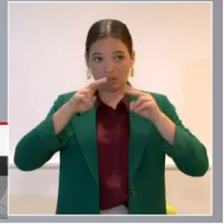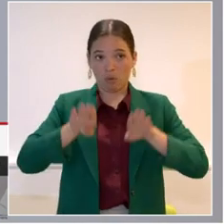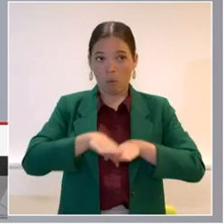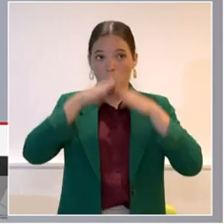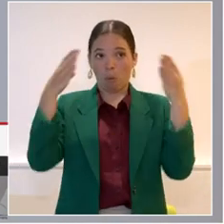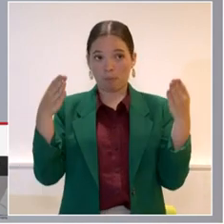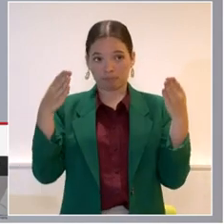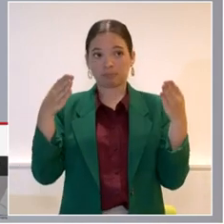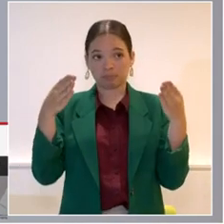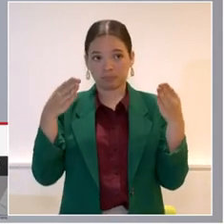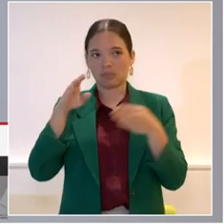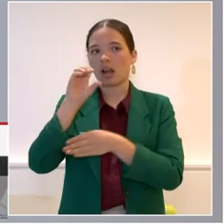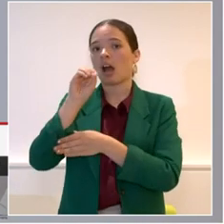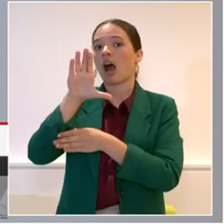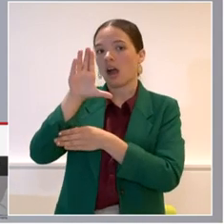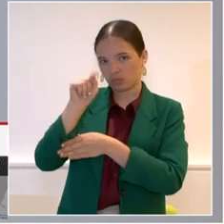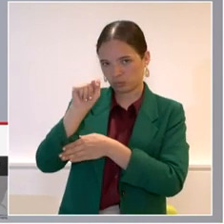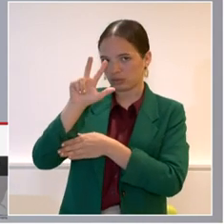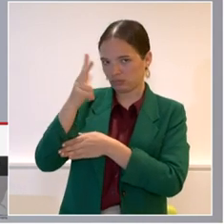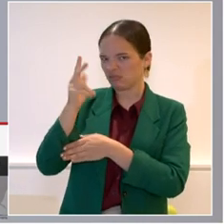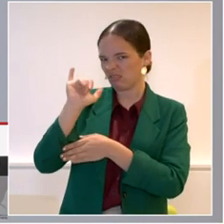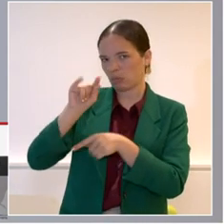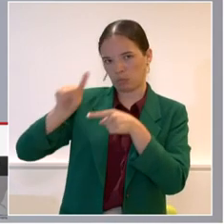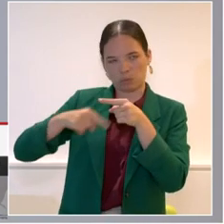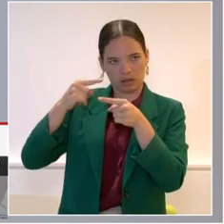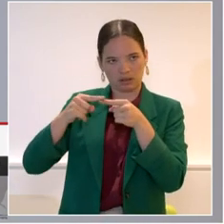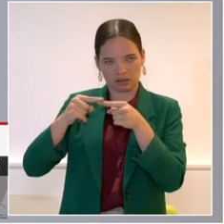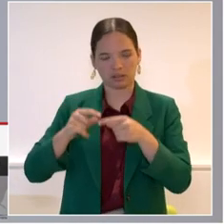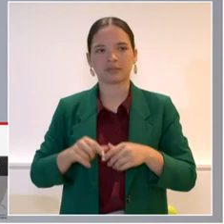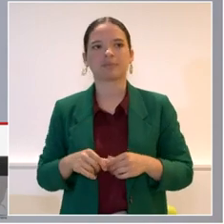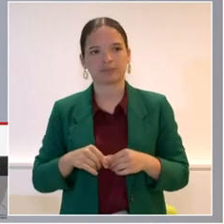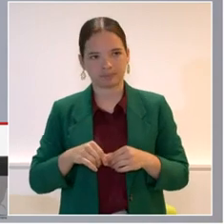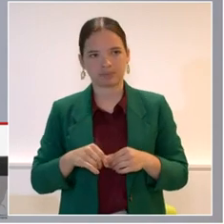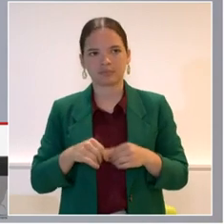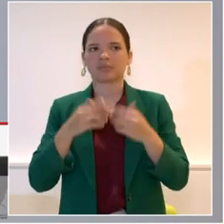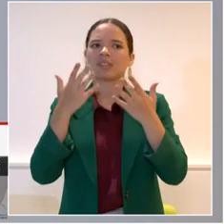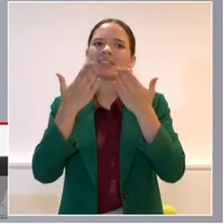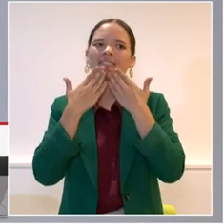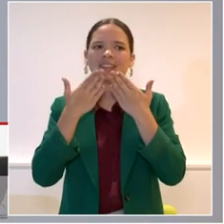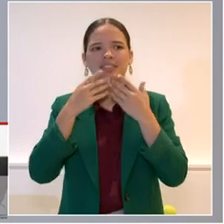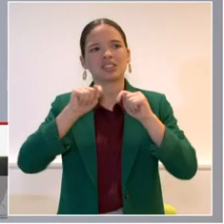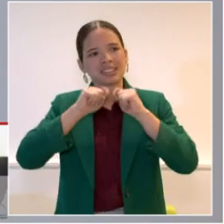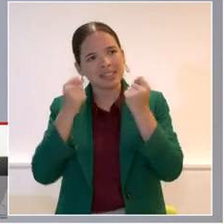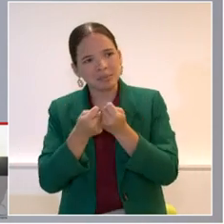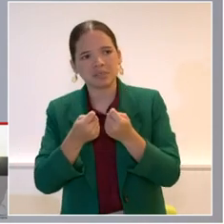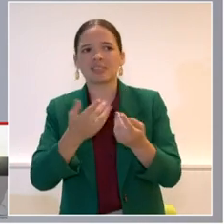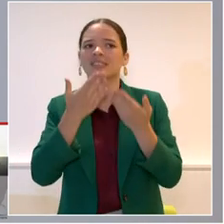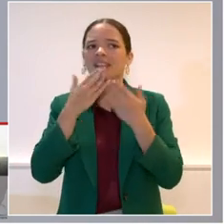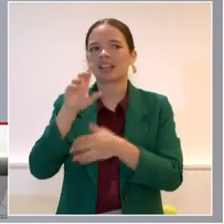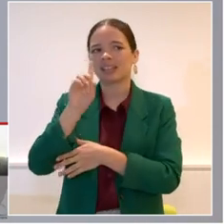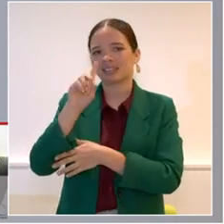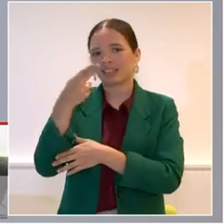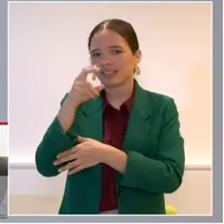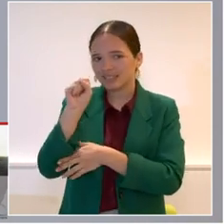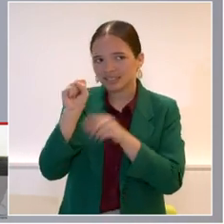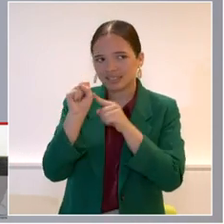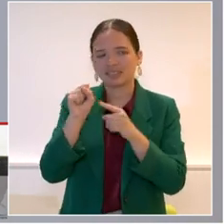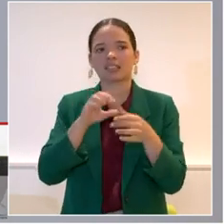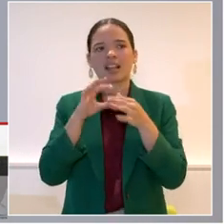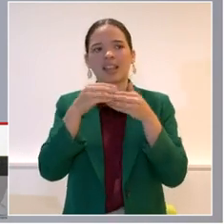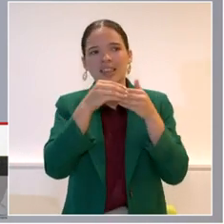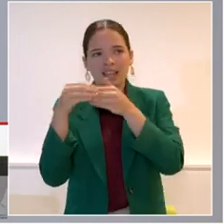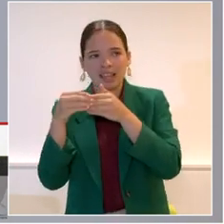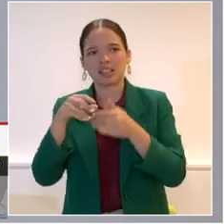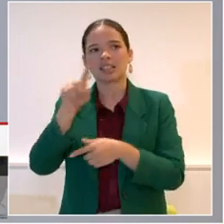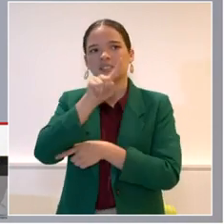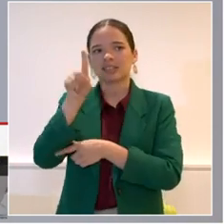on October 3rd. So I want to thank our team at DHS led by Laura Zeilinger. They've had an incredibly